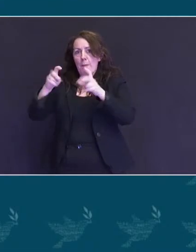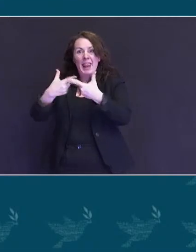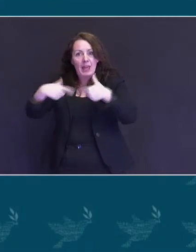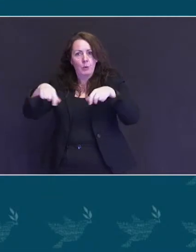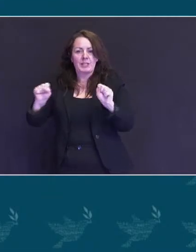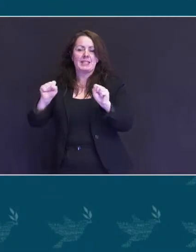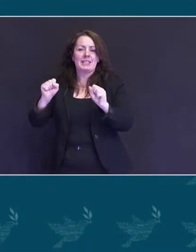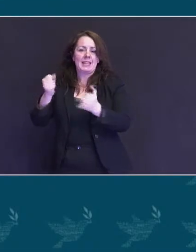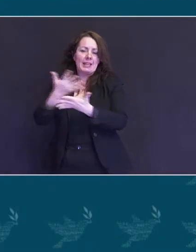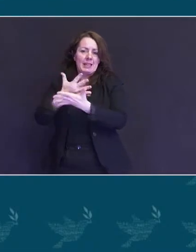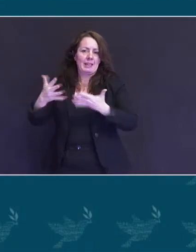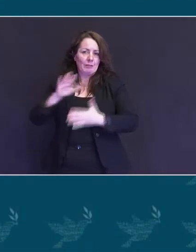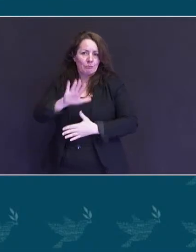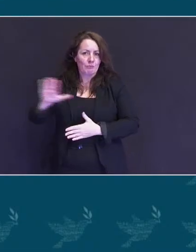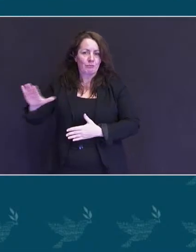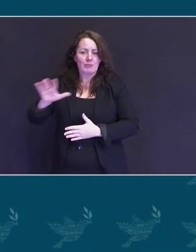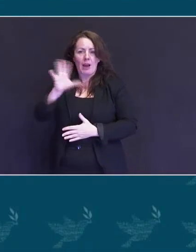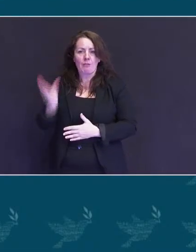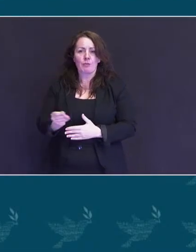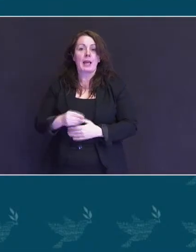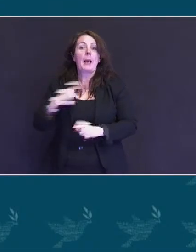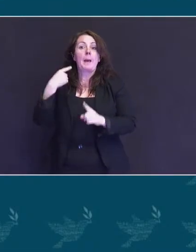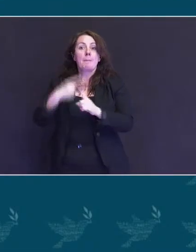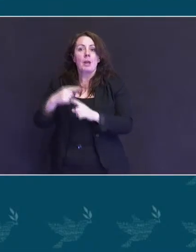been done. We've also met